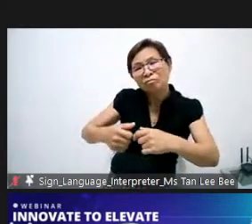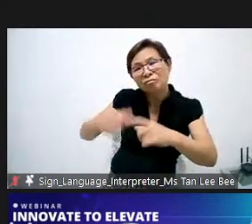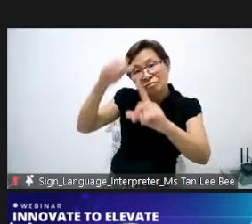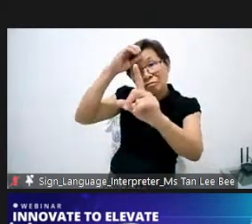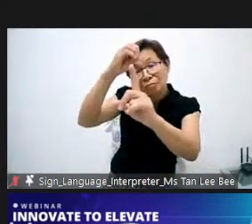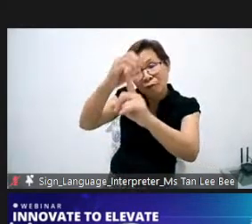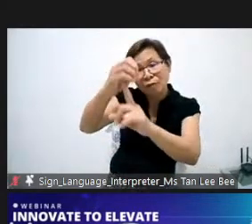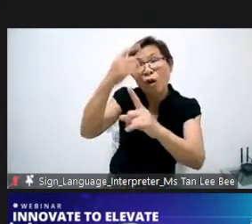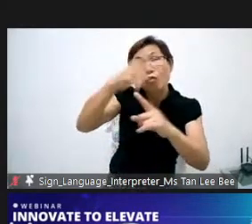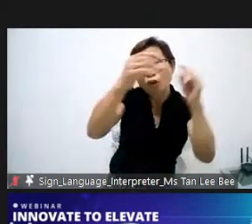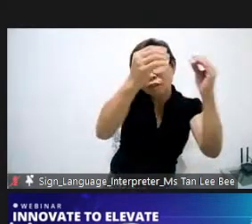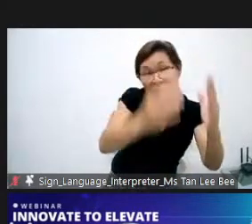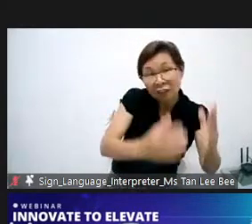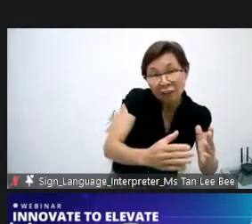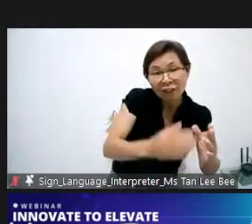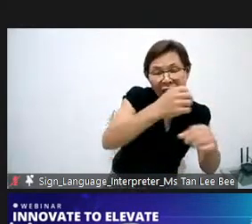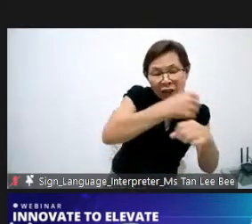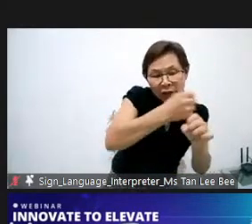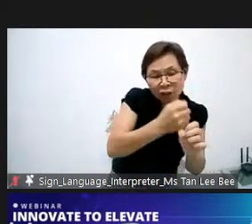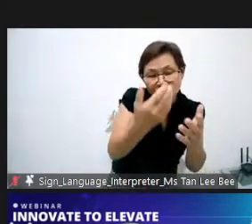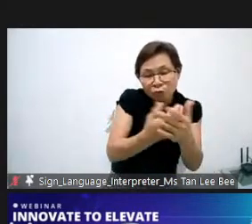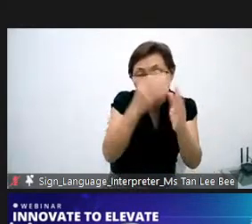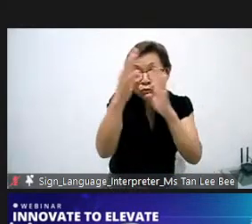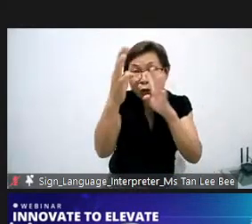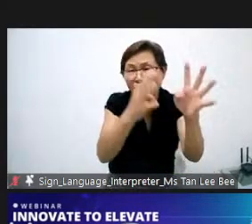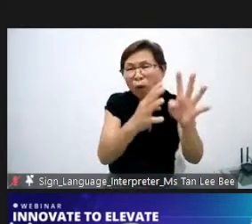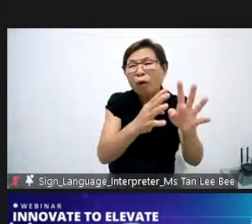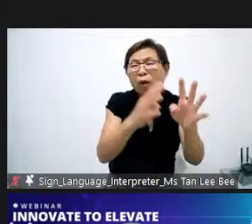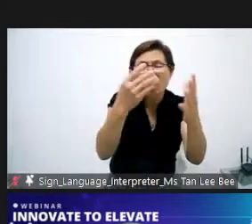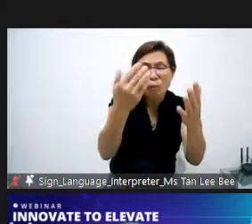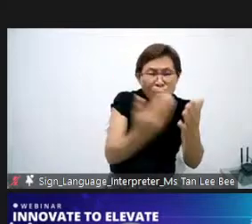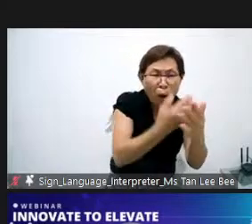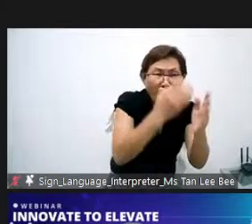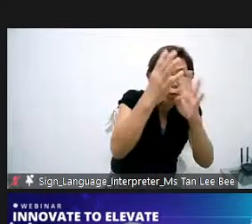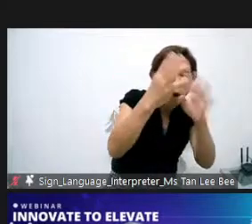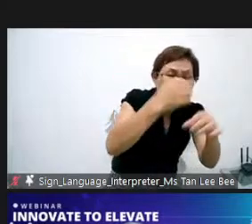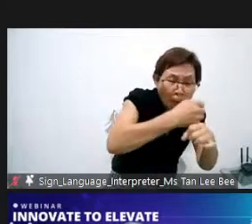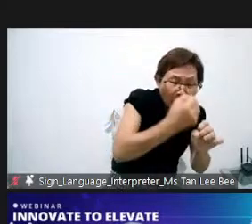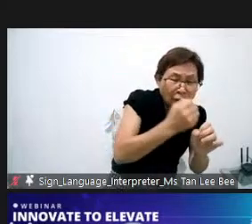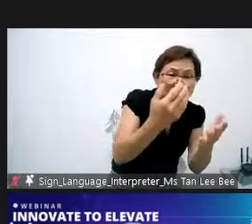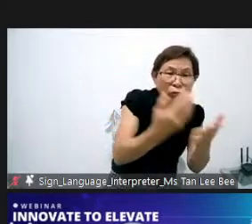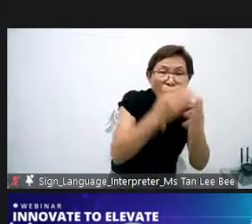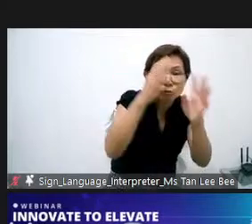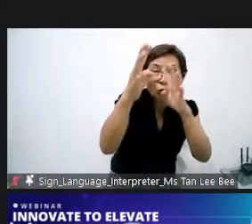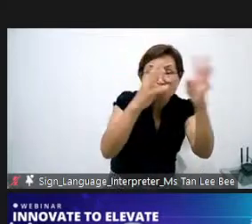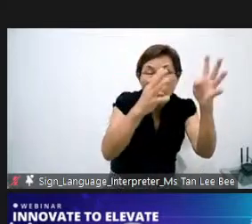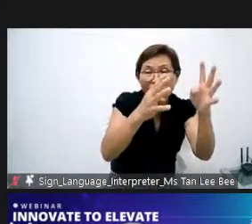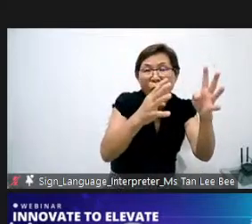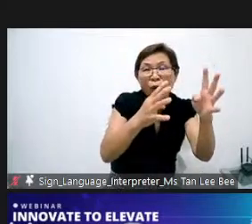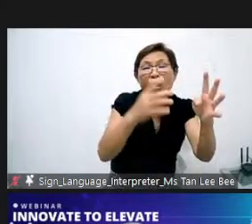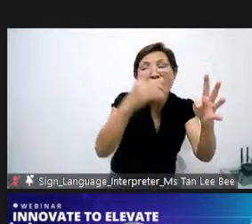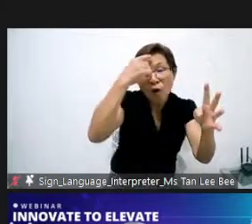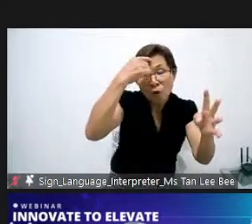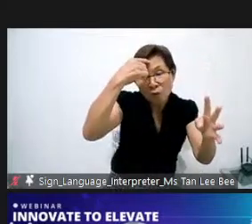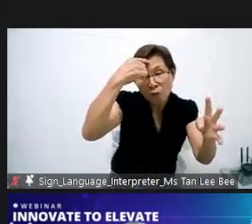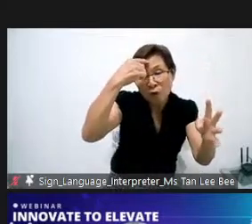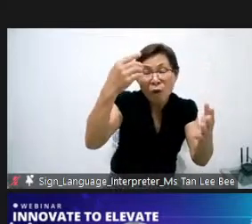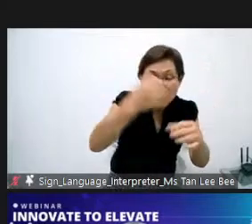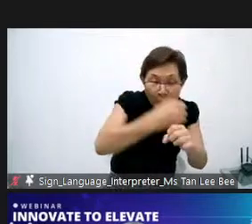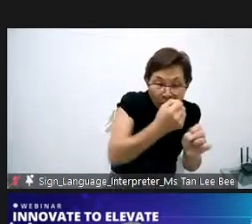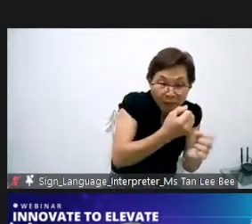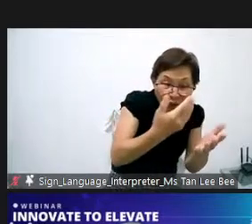the teacher, create innovation through not only through problem, create